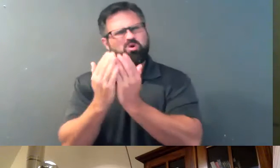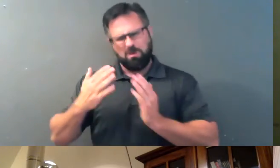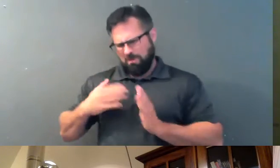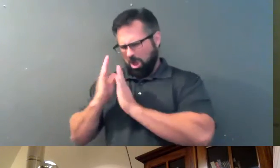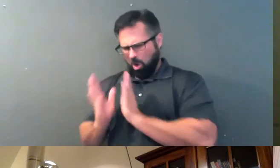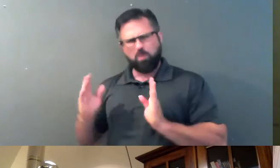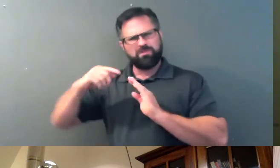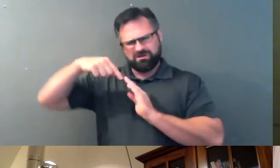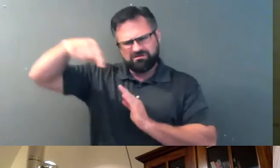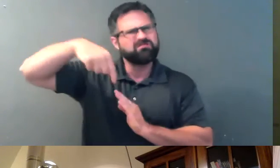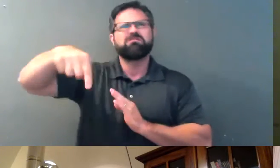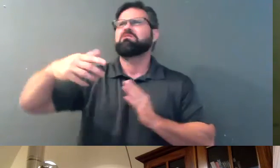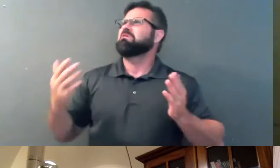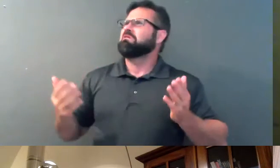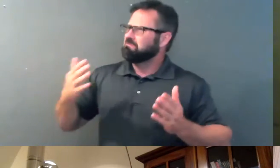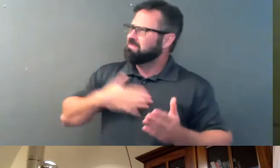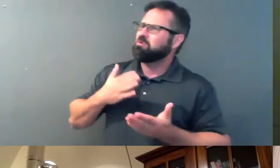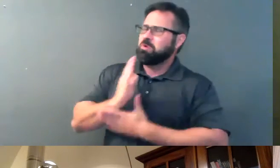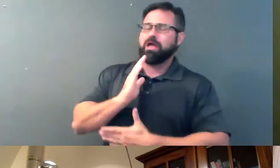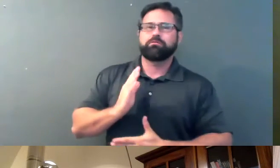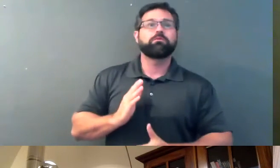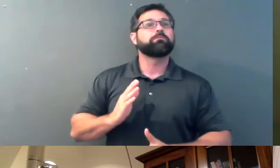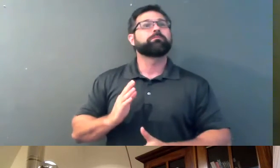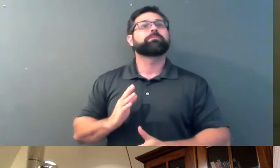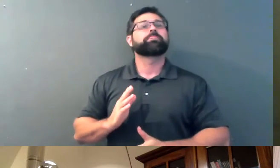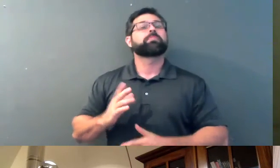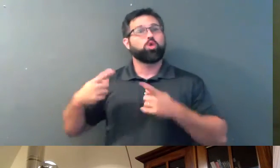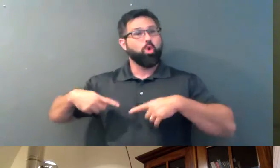This was made possible